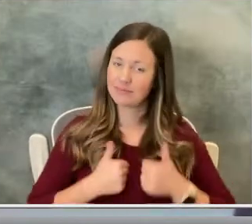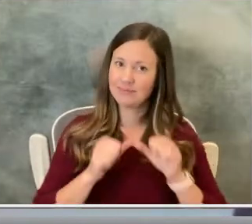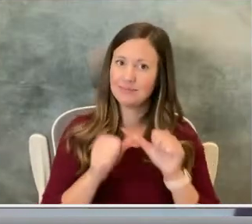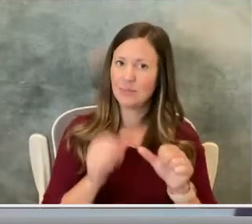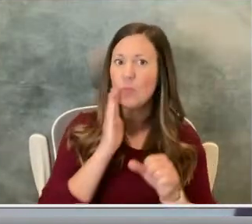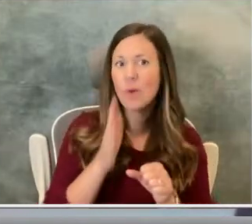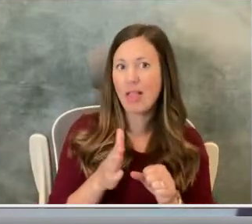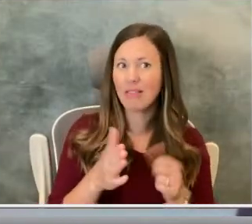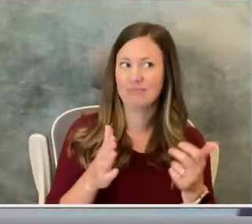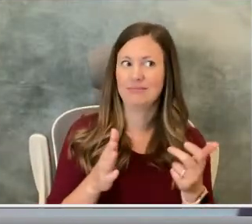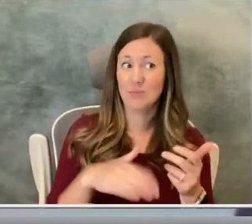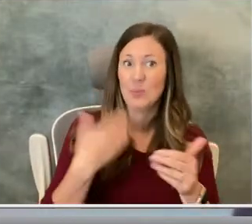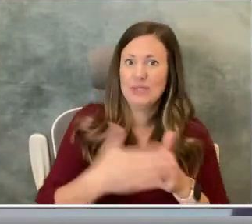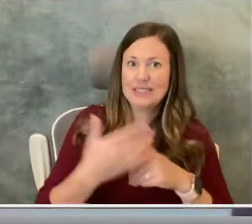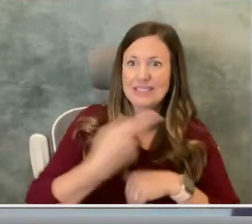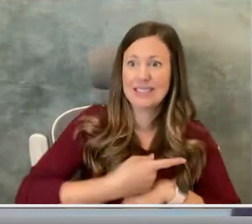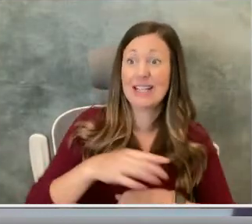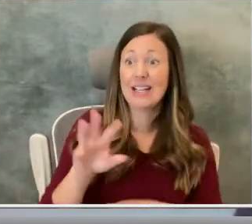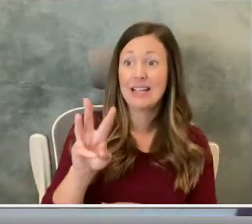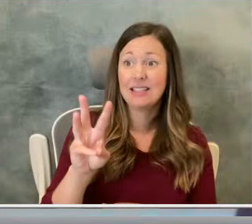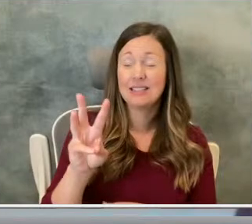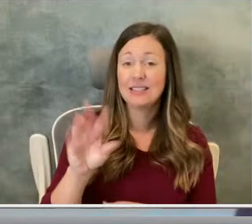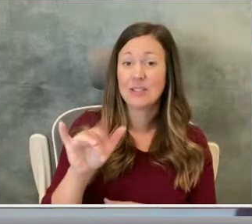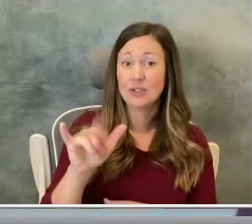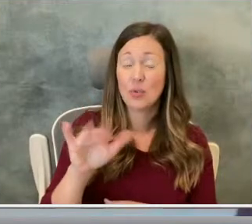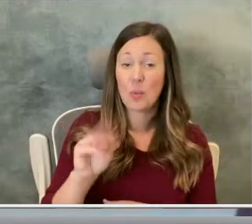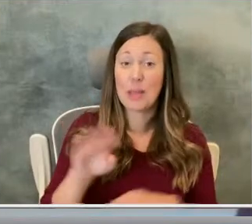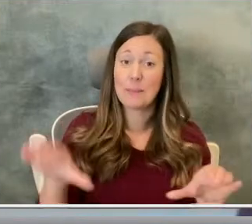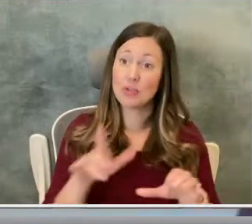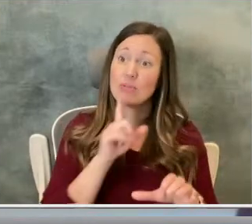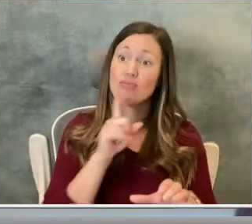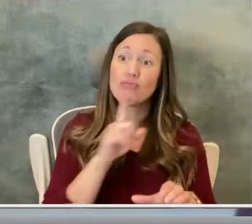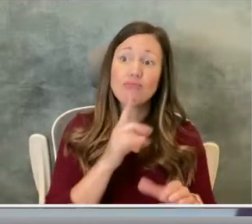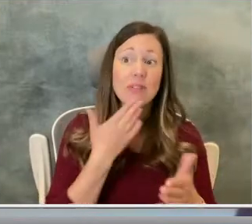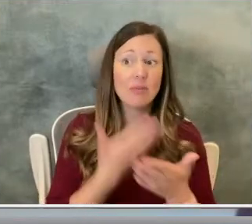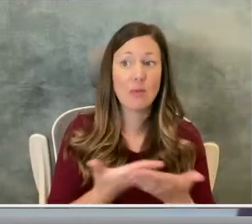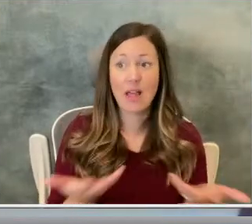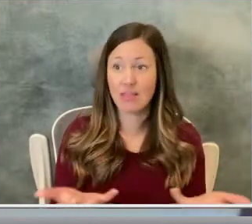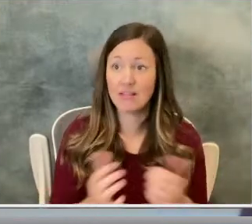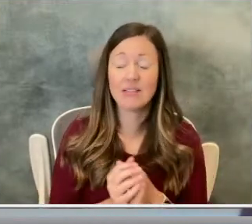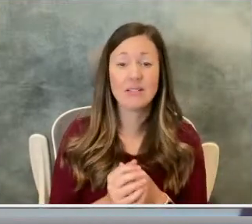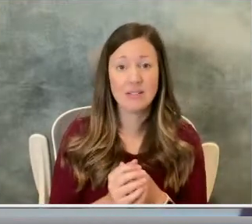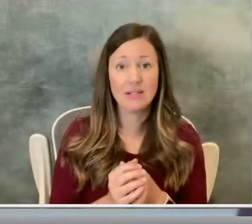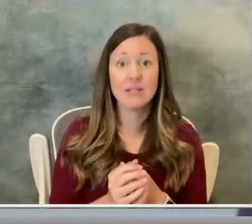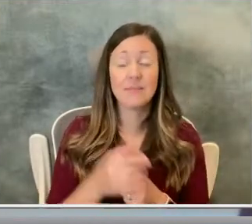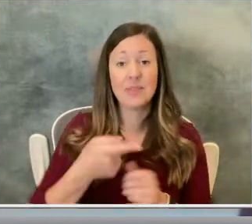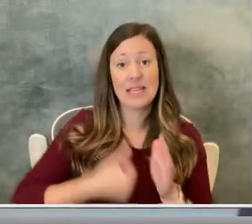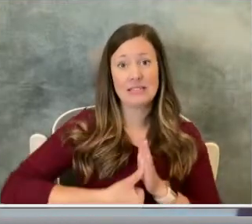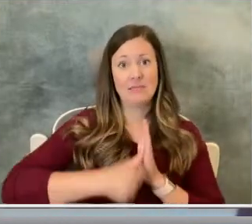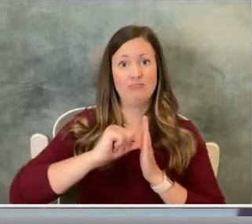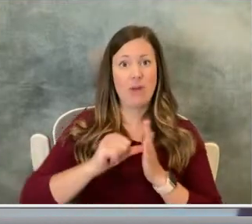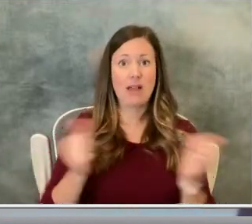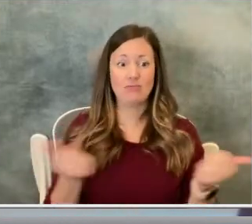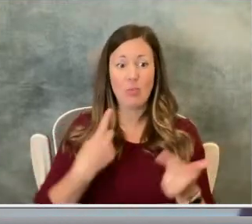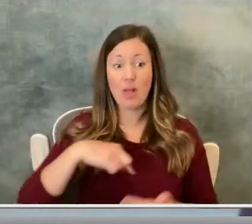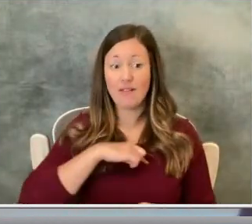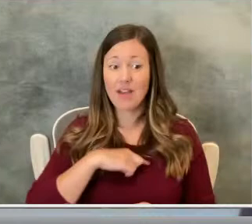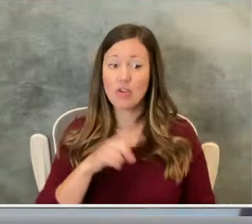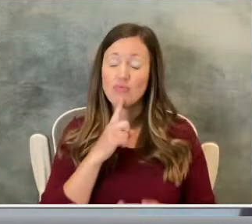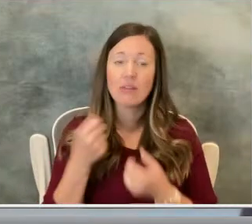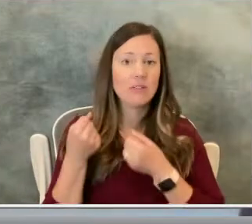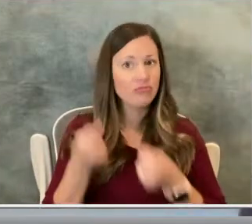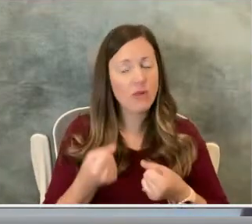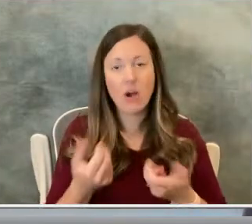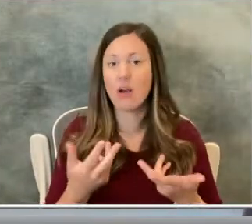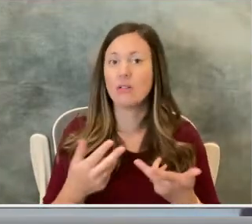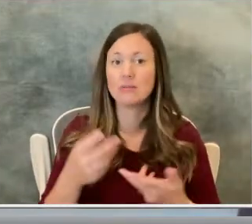so William is doing extraordinarily well. He's impressed all of us. He's strong, both mentally and physically,